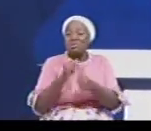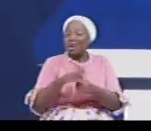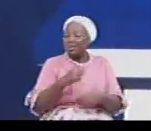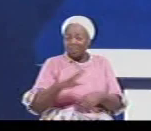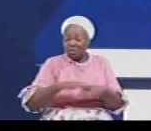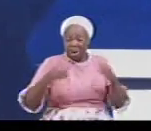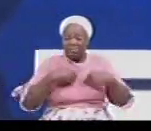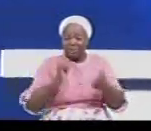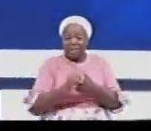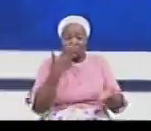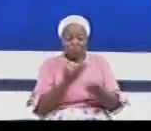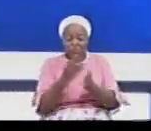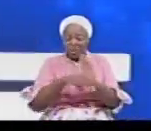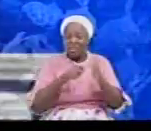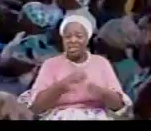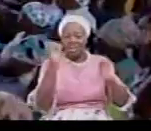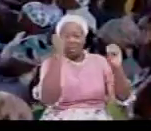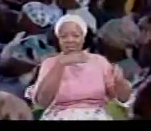God.